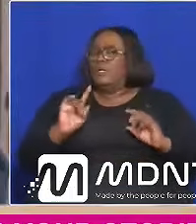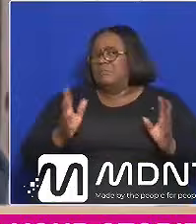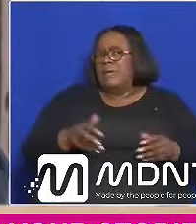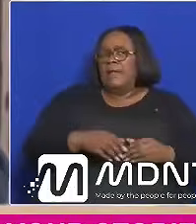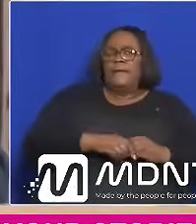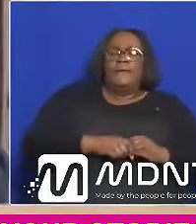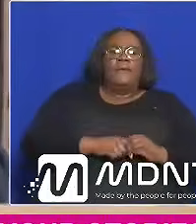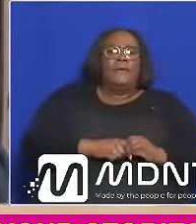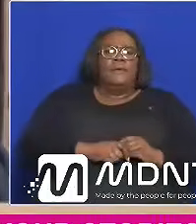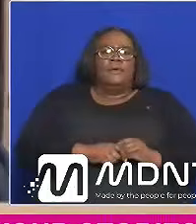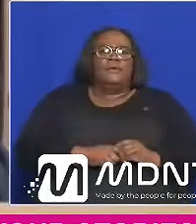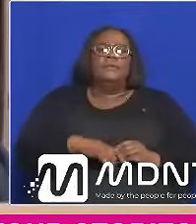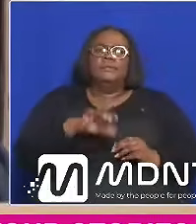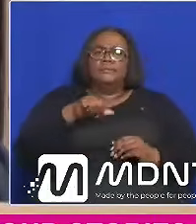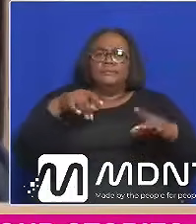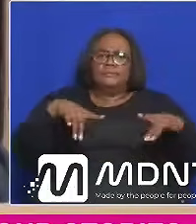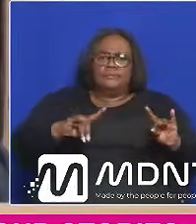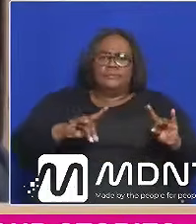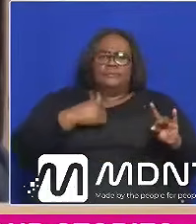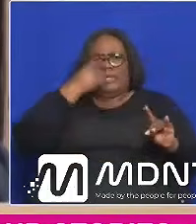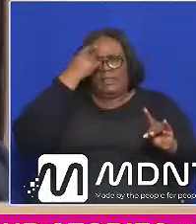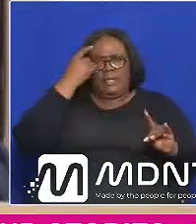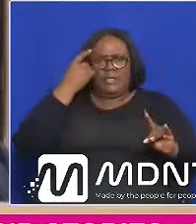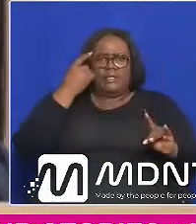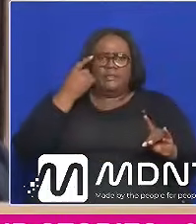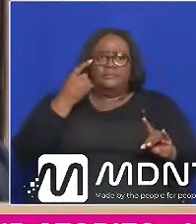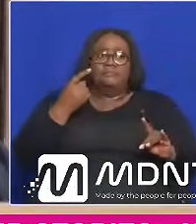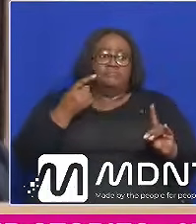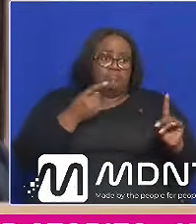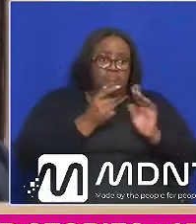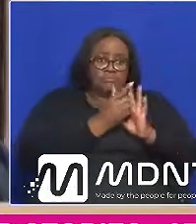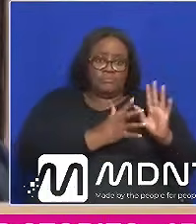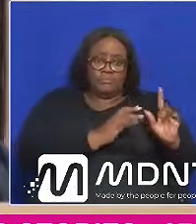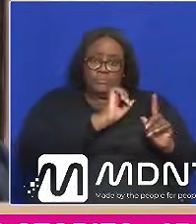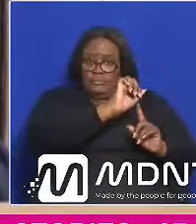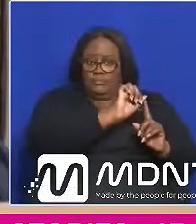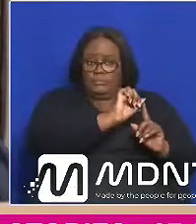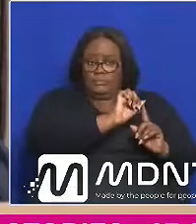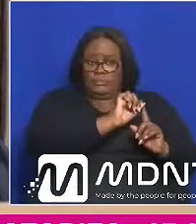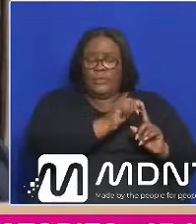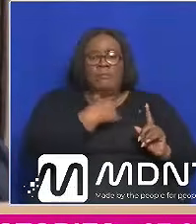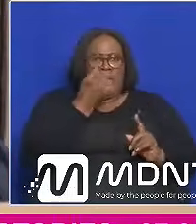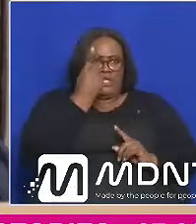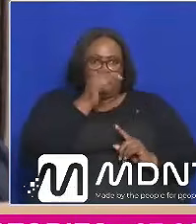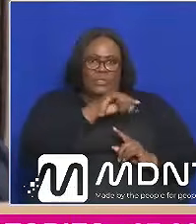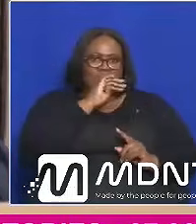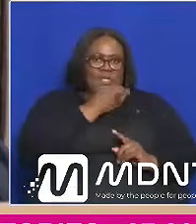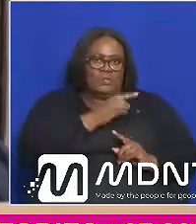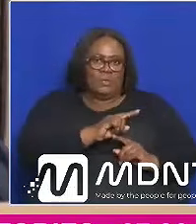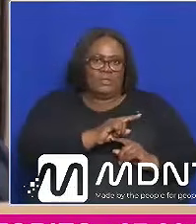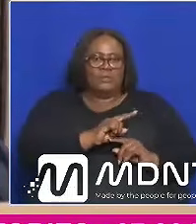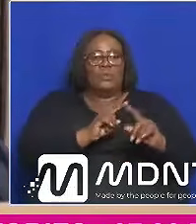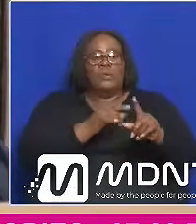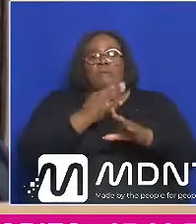Chair, I think where Ms. van der Heever is correct, as I understood what she meant. What Mr. Matlala was taking issue